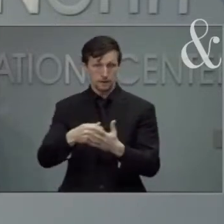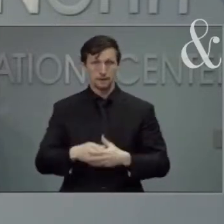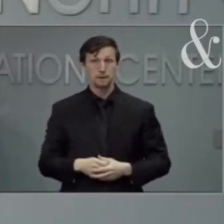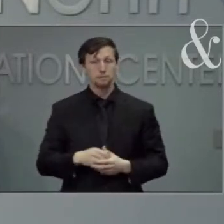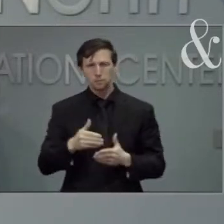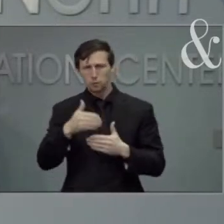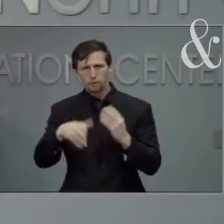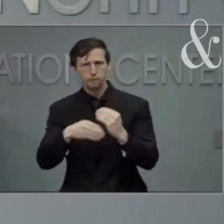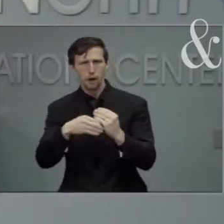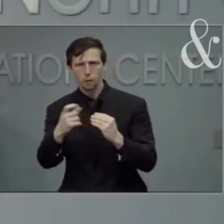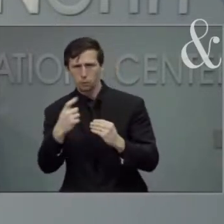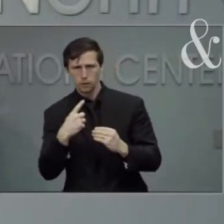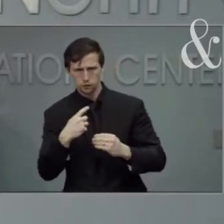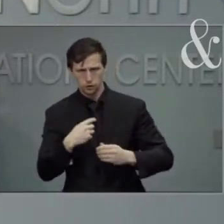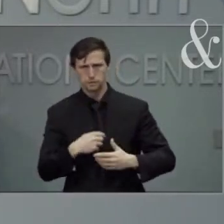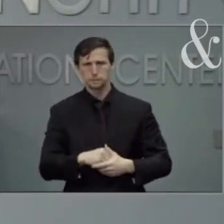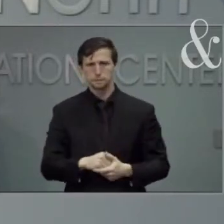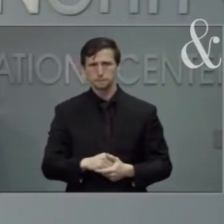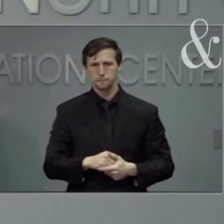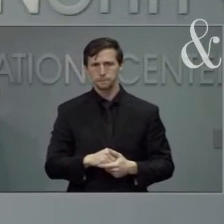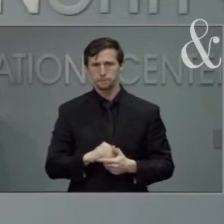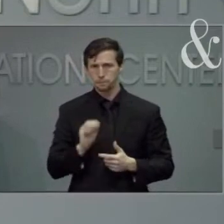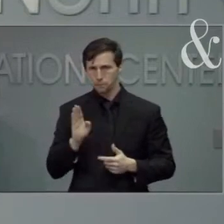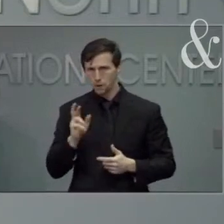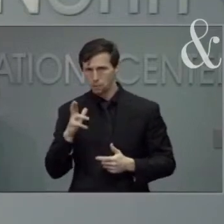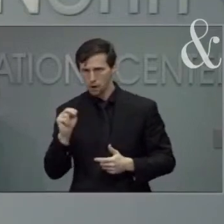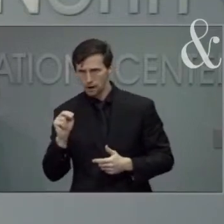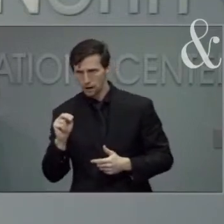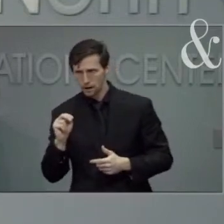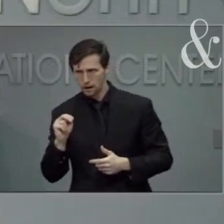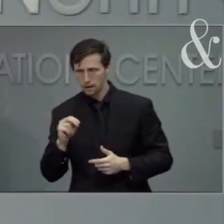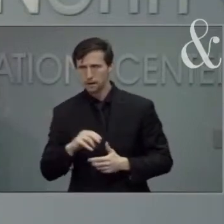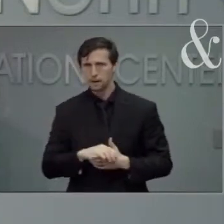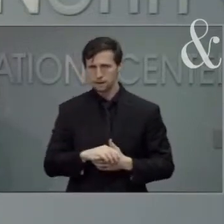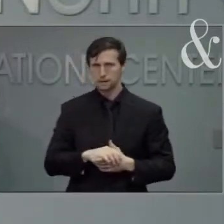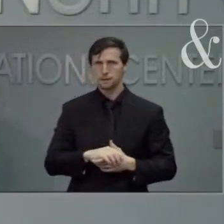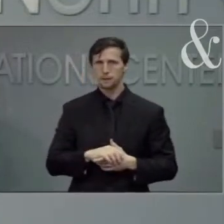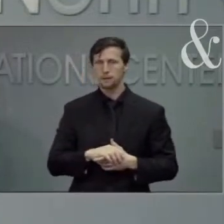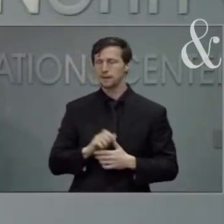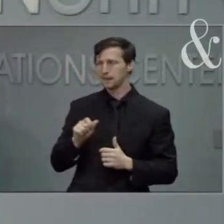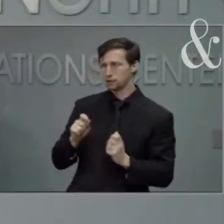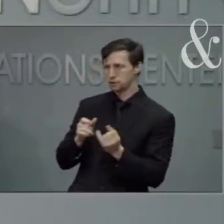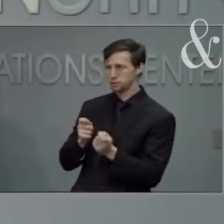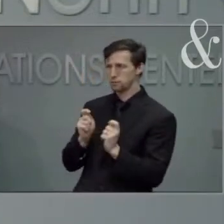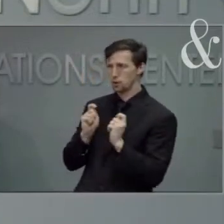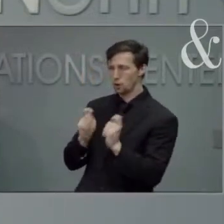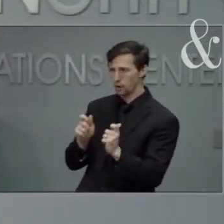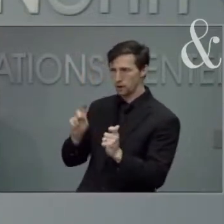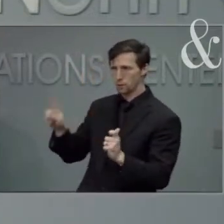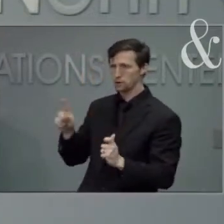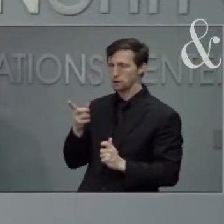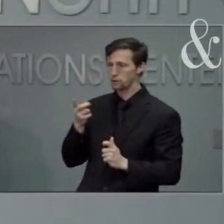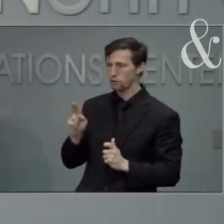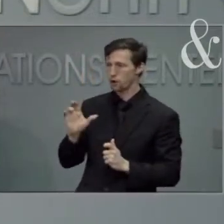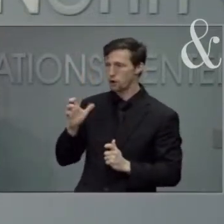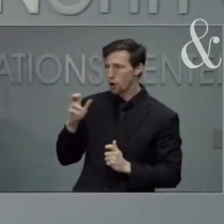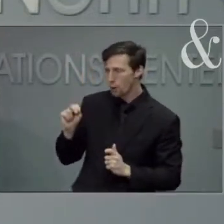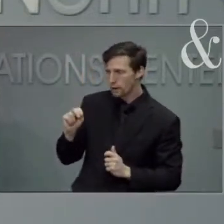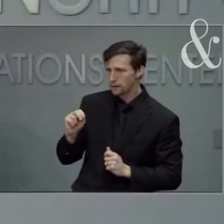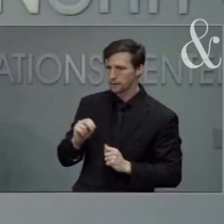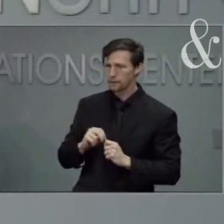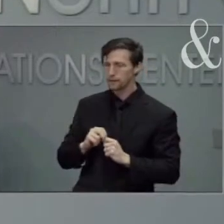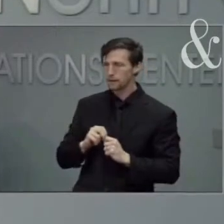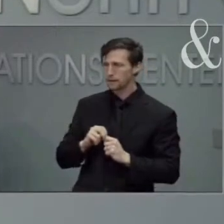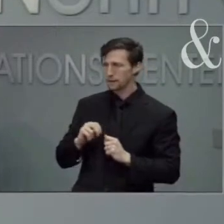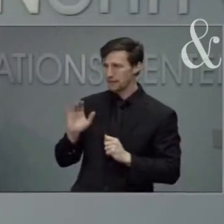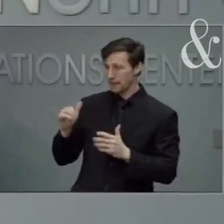You have a follow-up, Brian? Yeah, just a quick one for Dr. Cohen. Do you know when we might